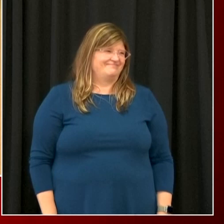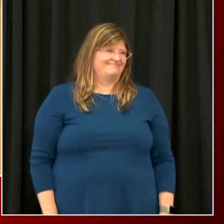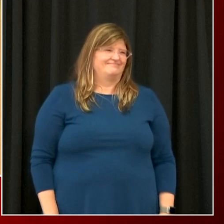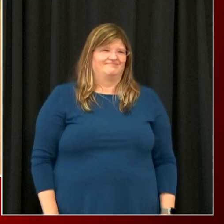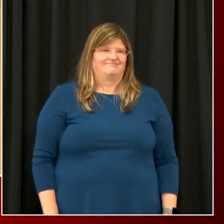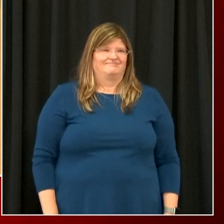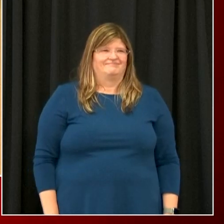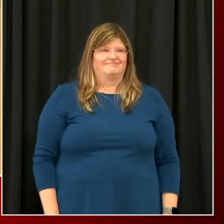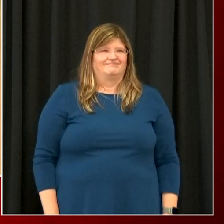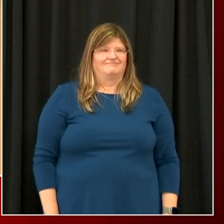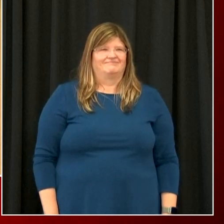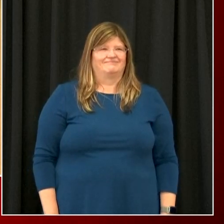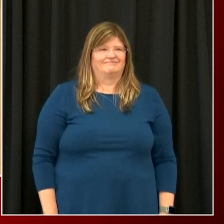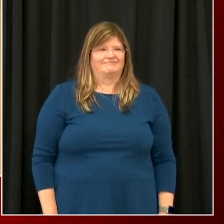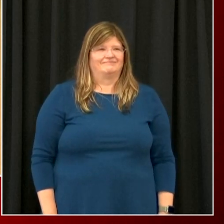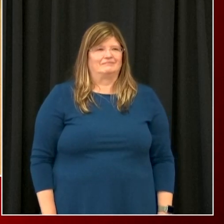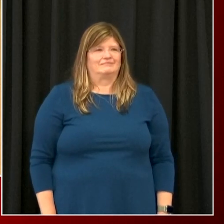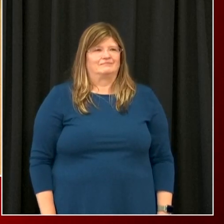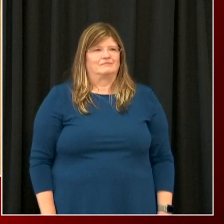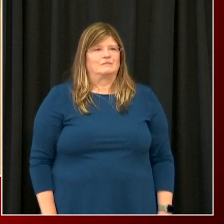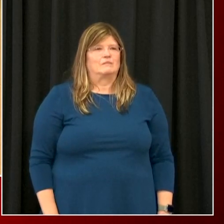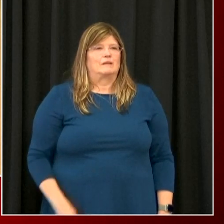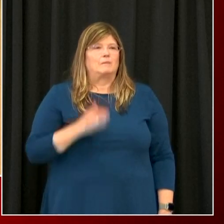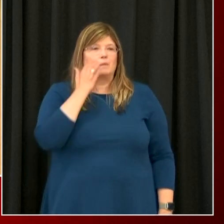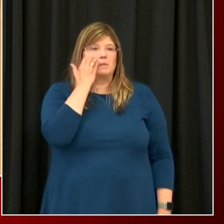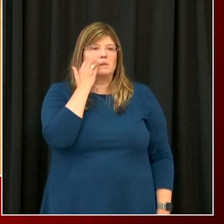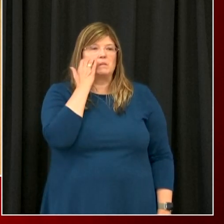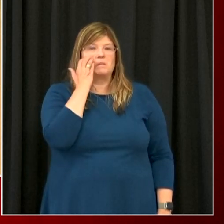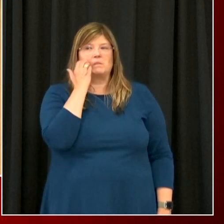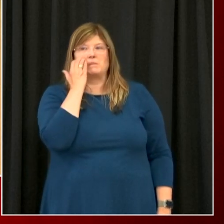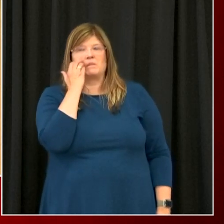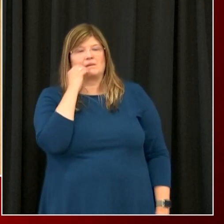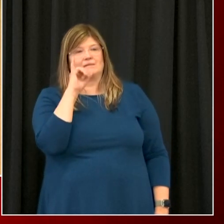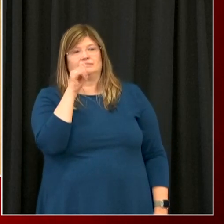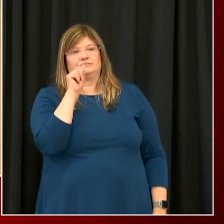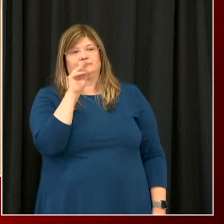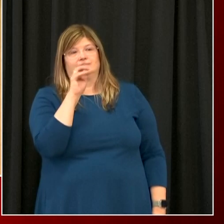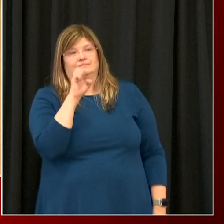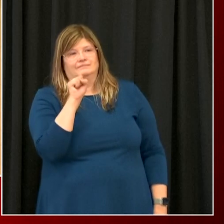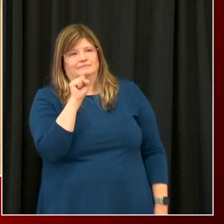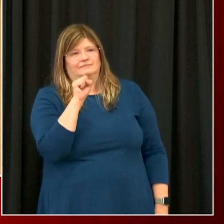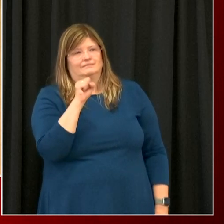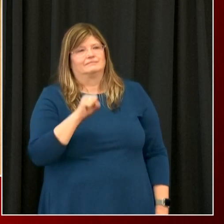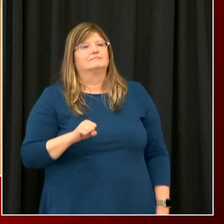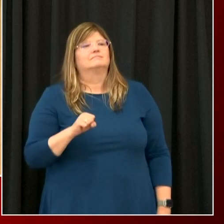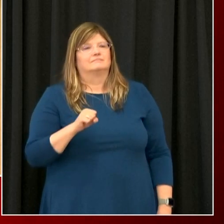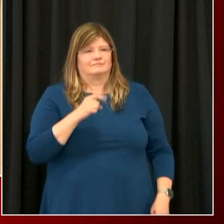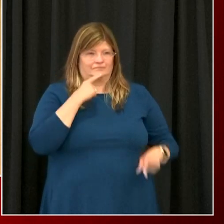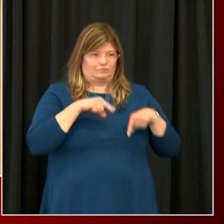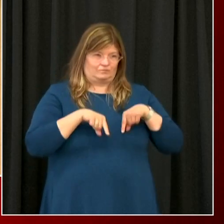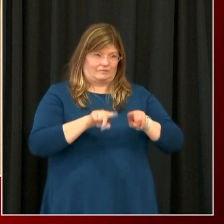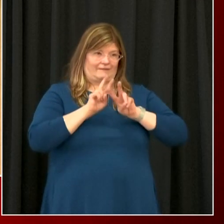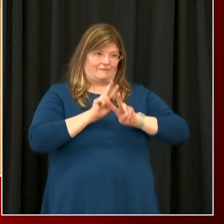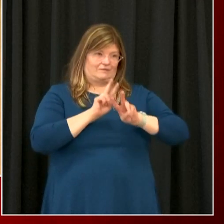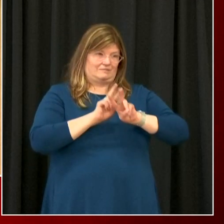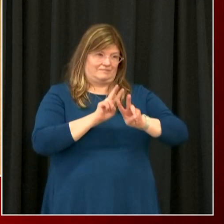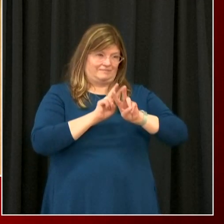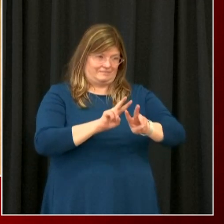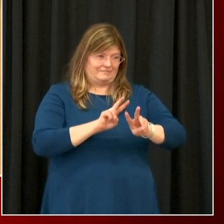James, and we're going to take a couple more, and then I'll come to you. James? Yes, at the funeral for George